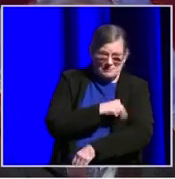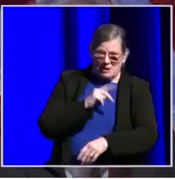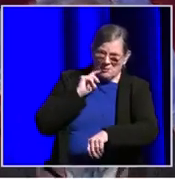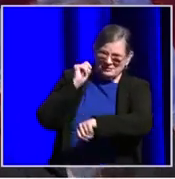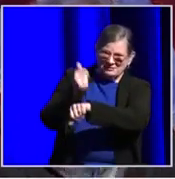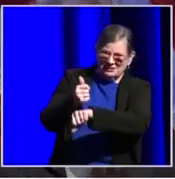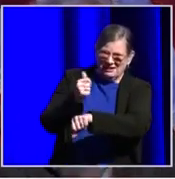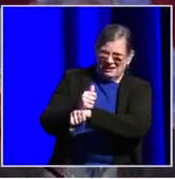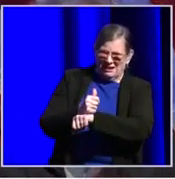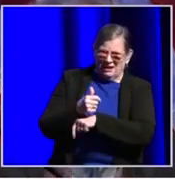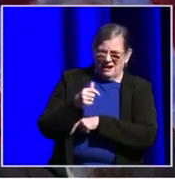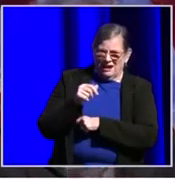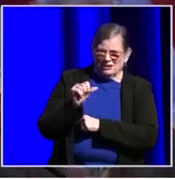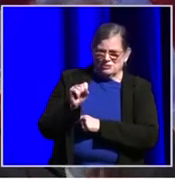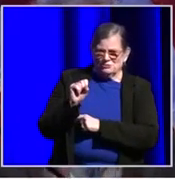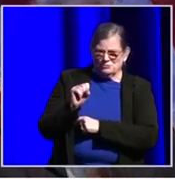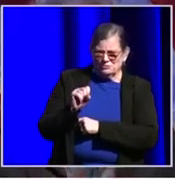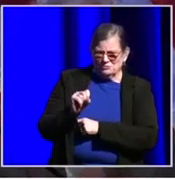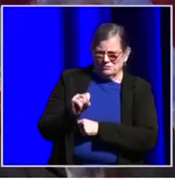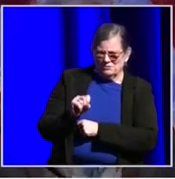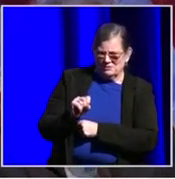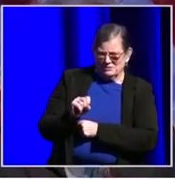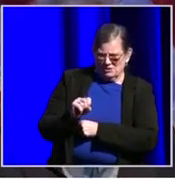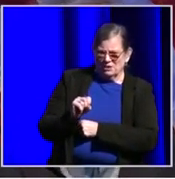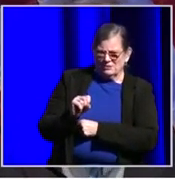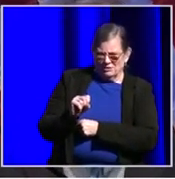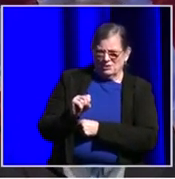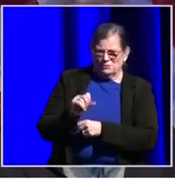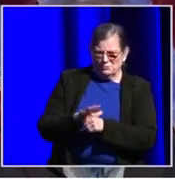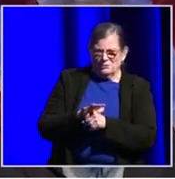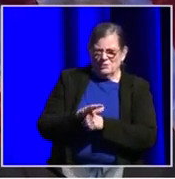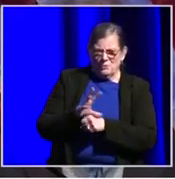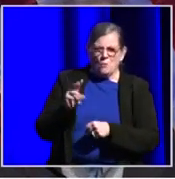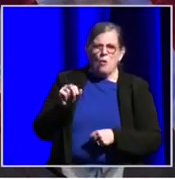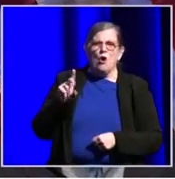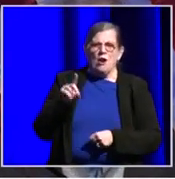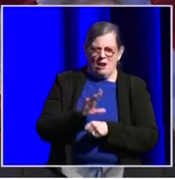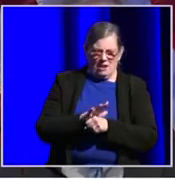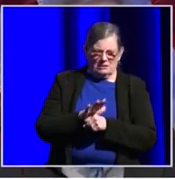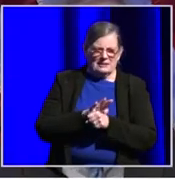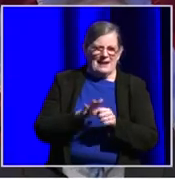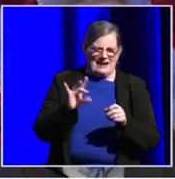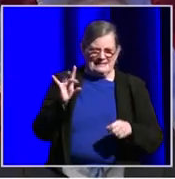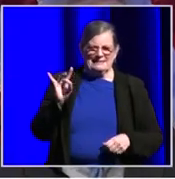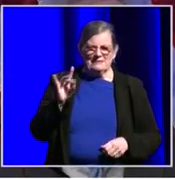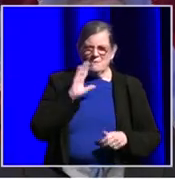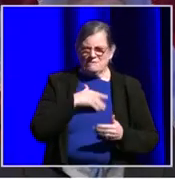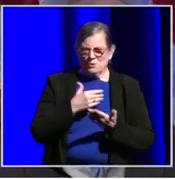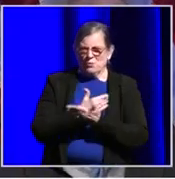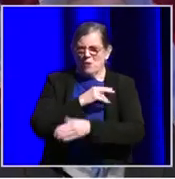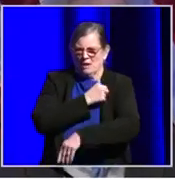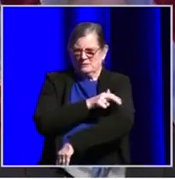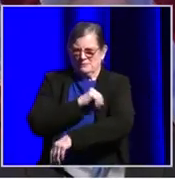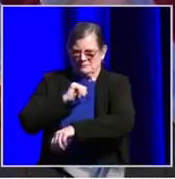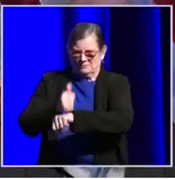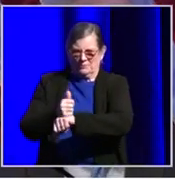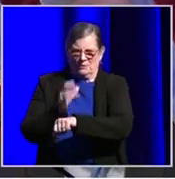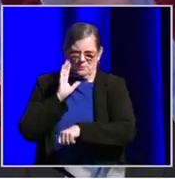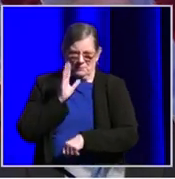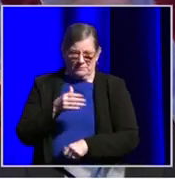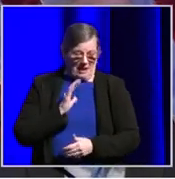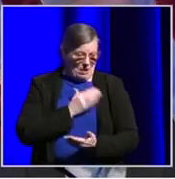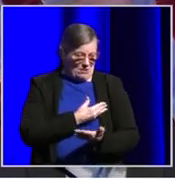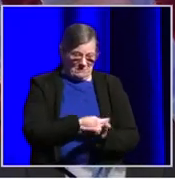in Ward 8. Our bond rating is a triple A, and our finances and reserves